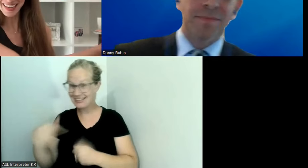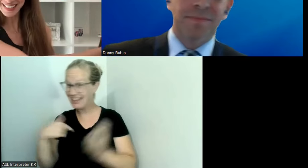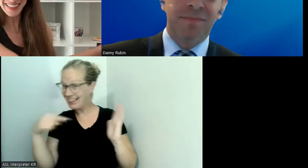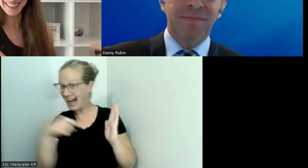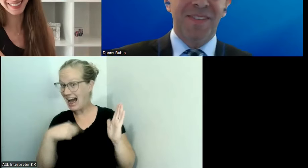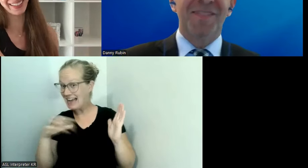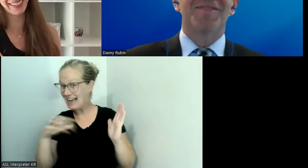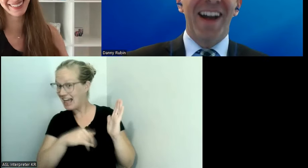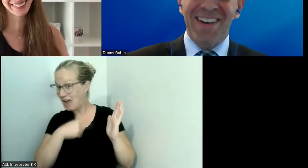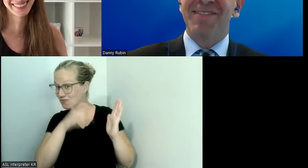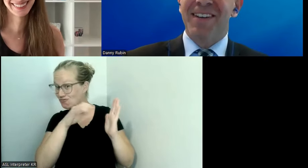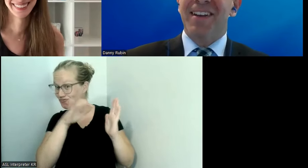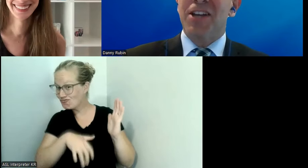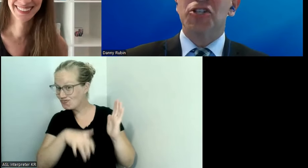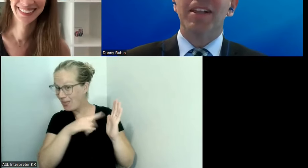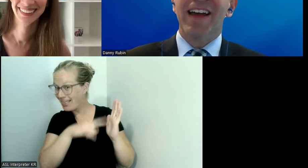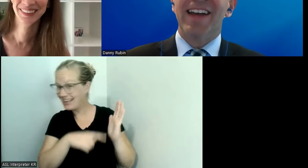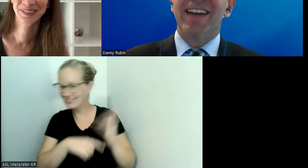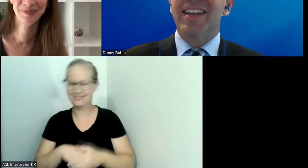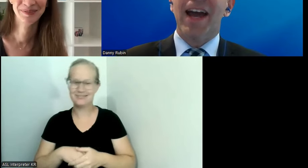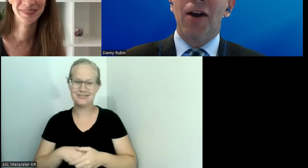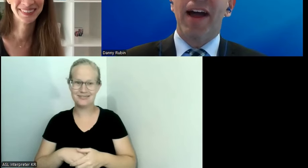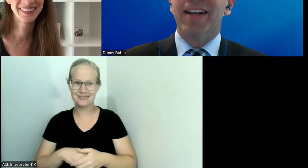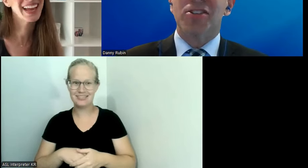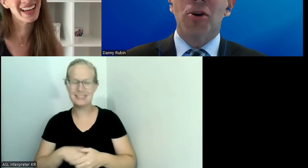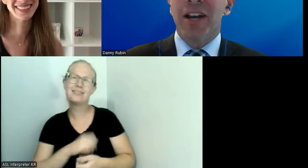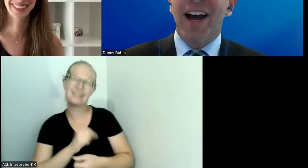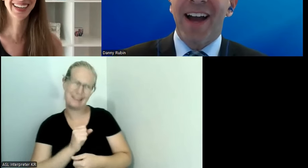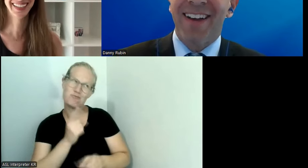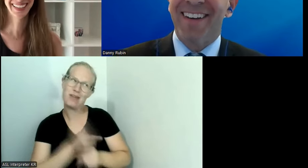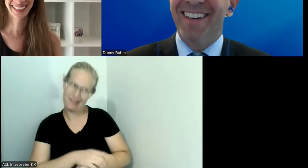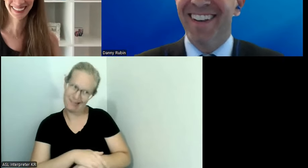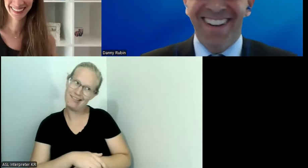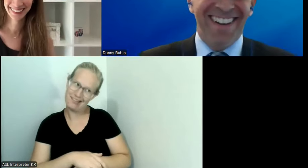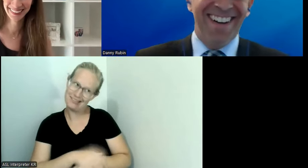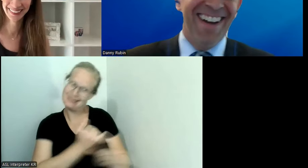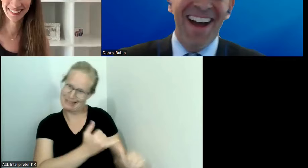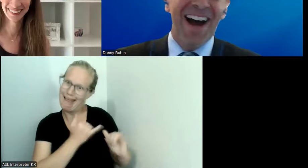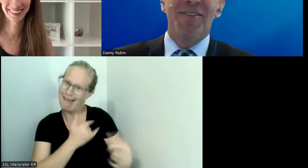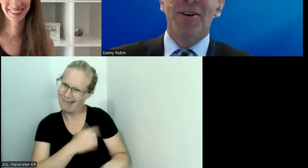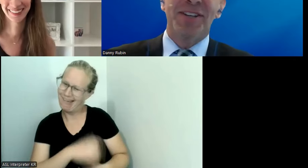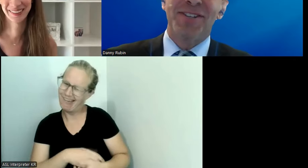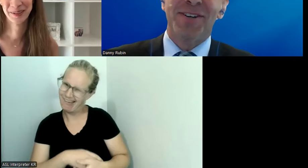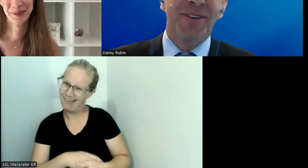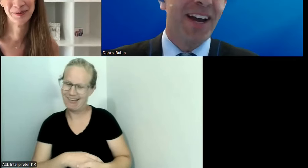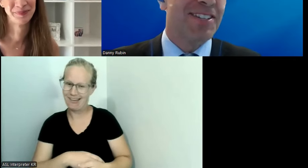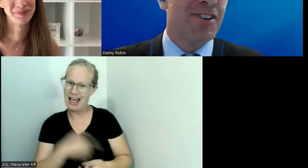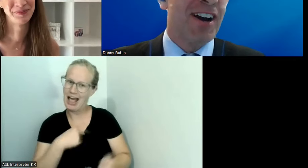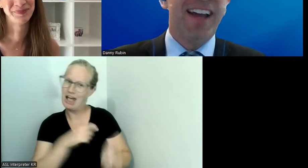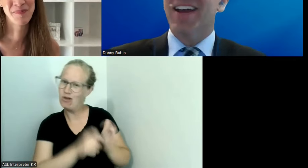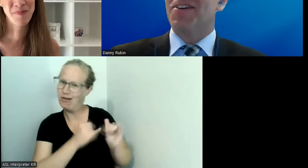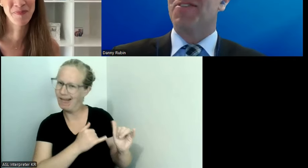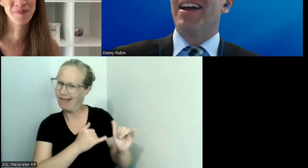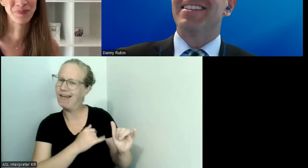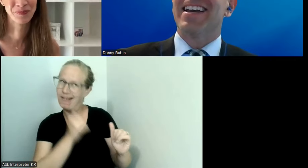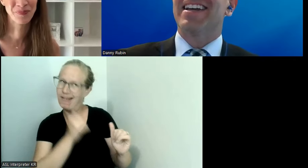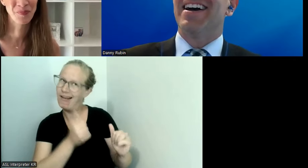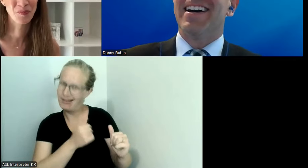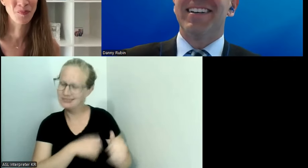this is, I did this. Right. And she'll be like, yeah, right. So did I. I wrote it too. Nice try.